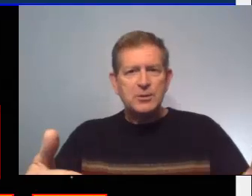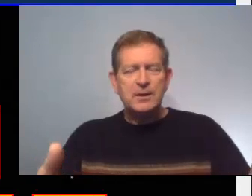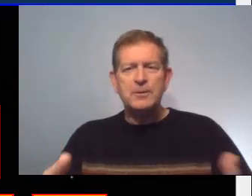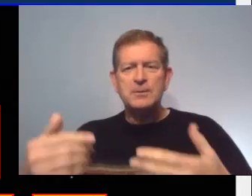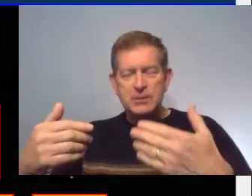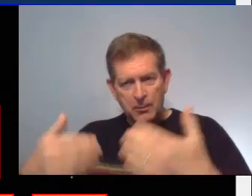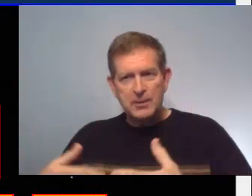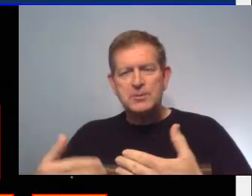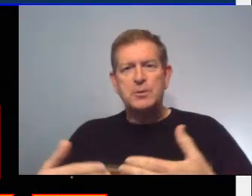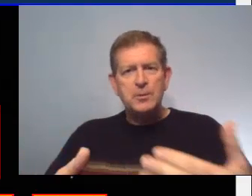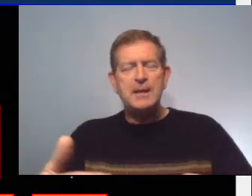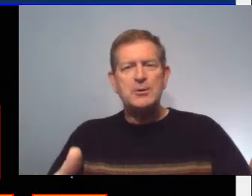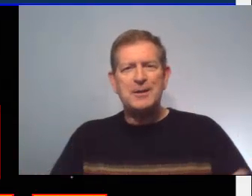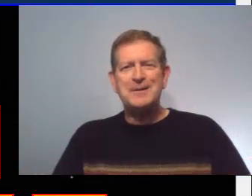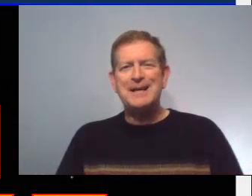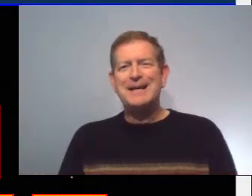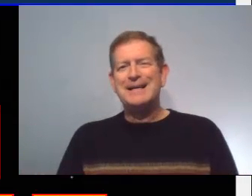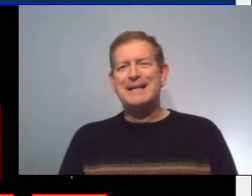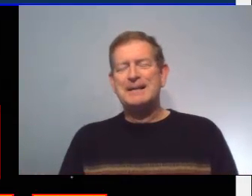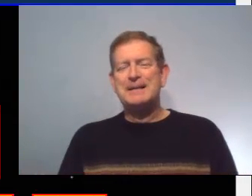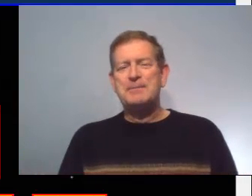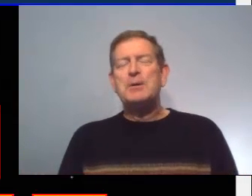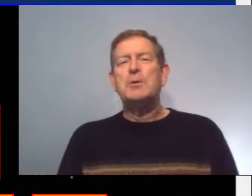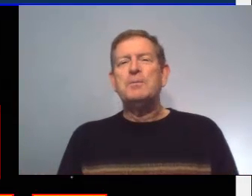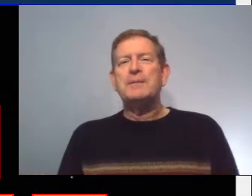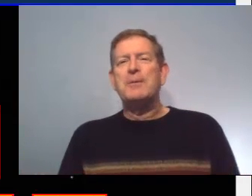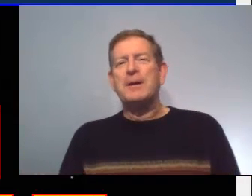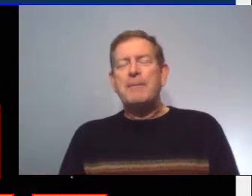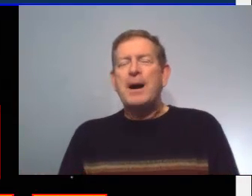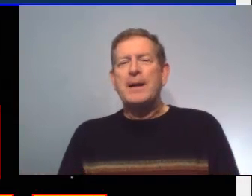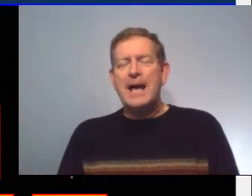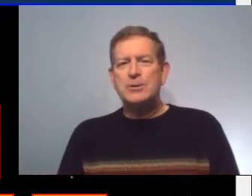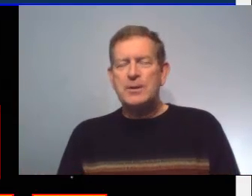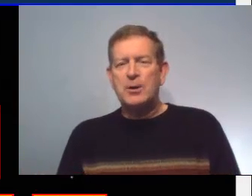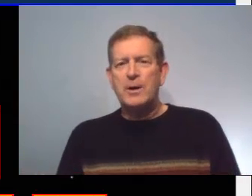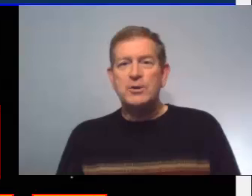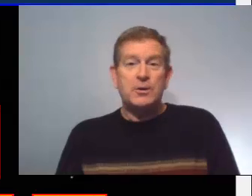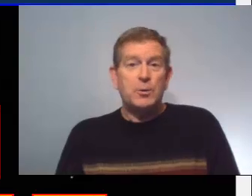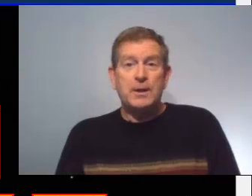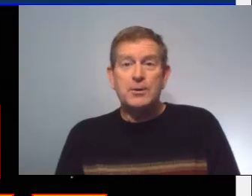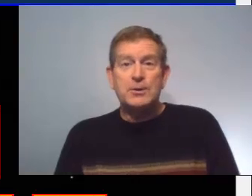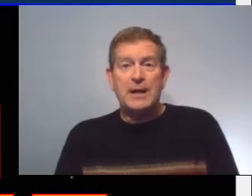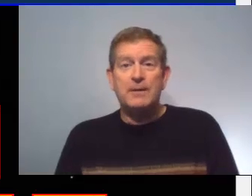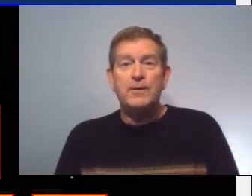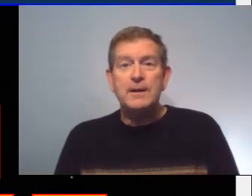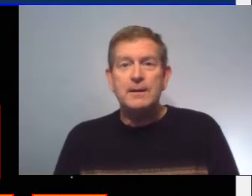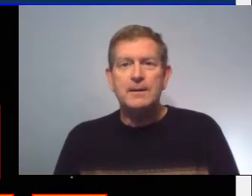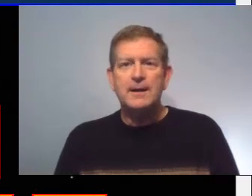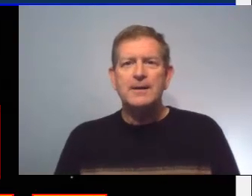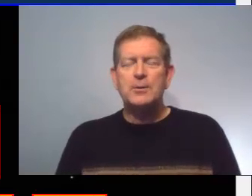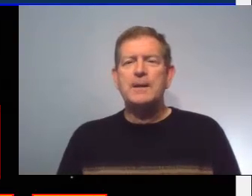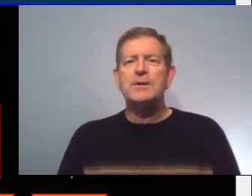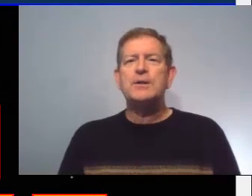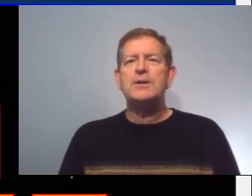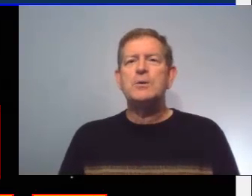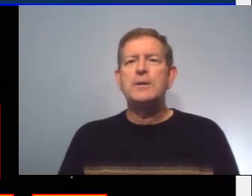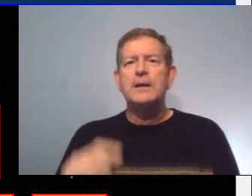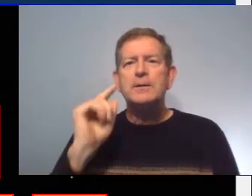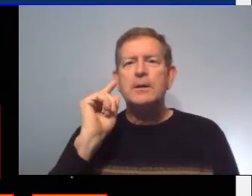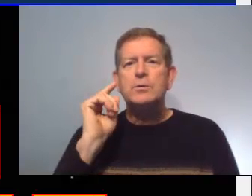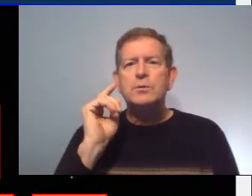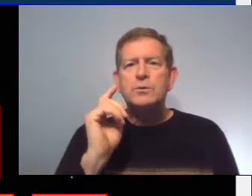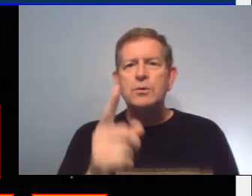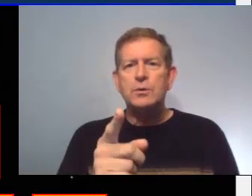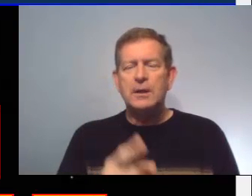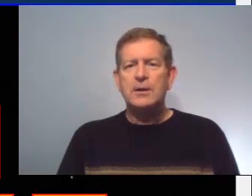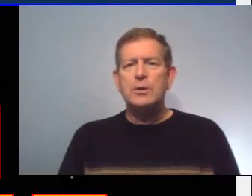tutoie each other? Which is, shall we use tu with each other? But they won't probably ask you that question. You wouldn't understand it if they did. So be listening to